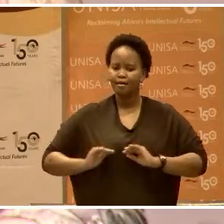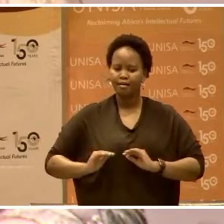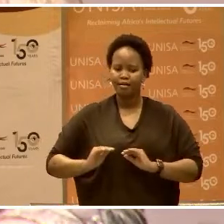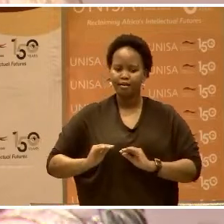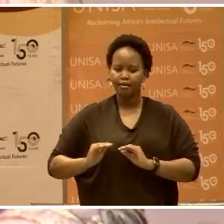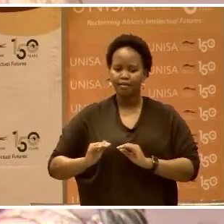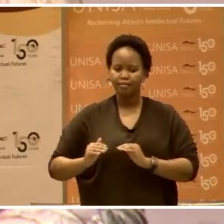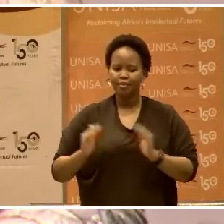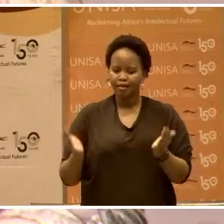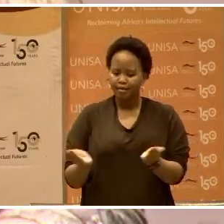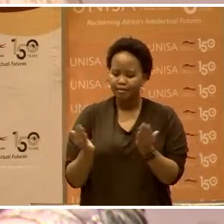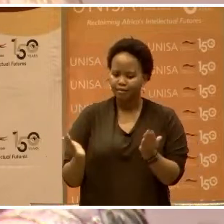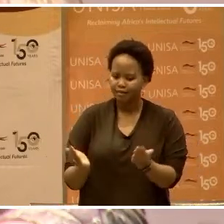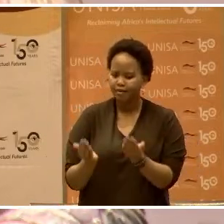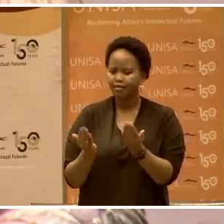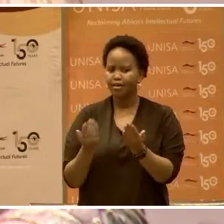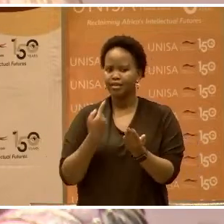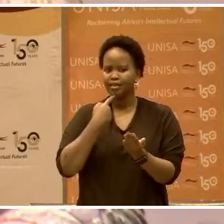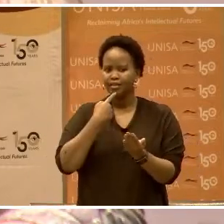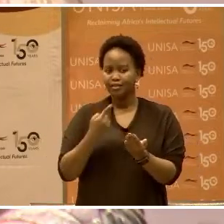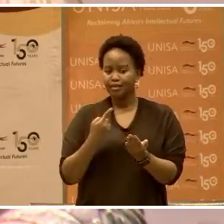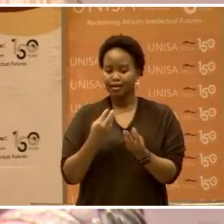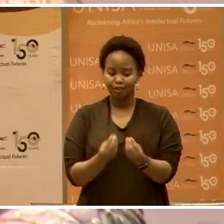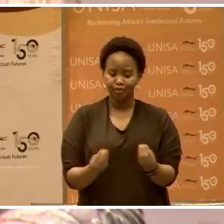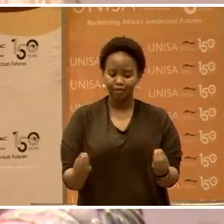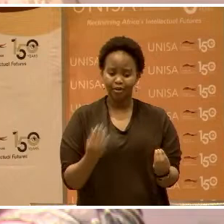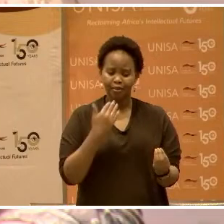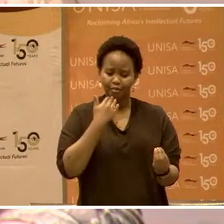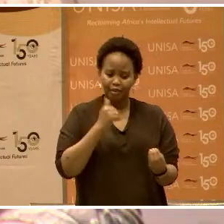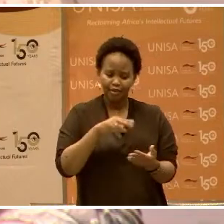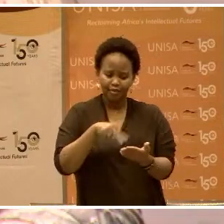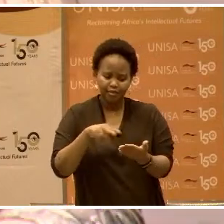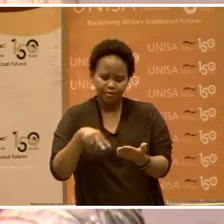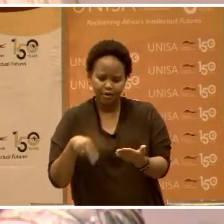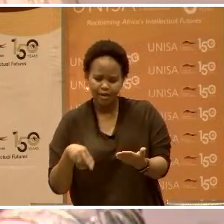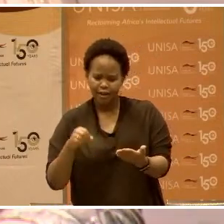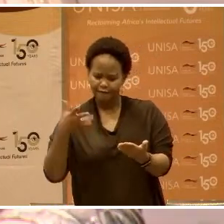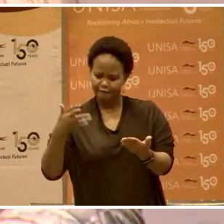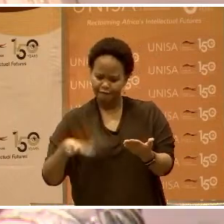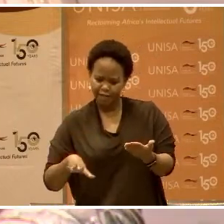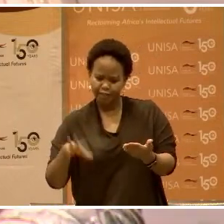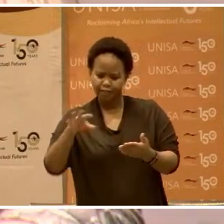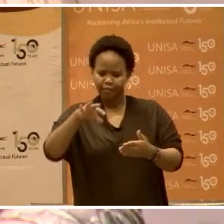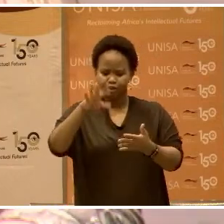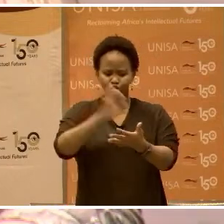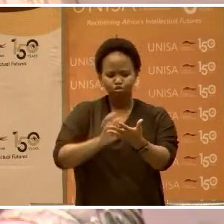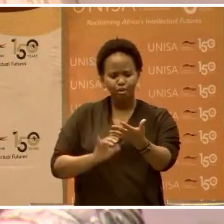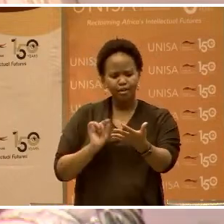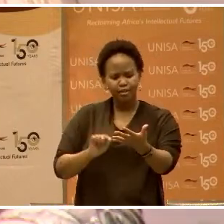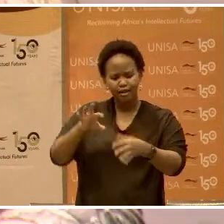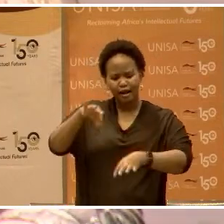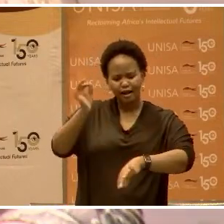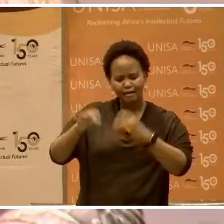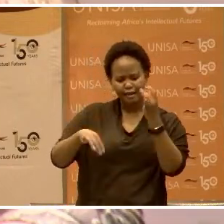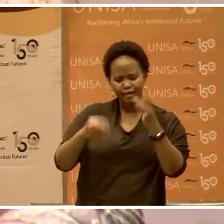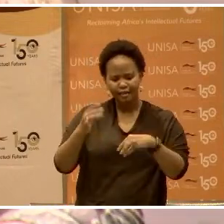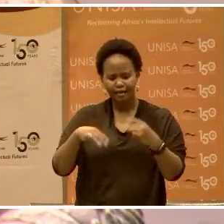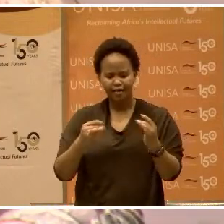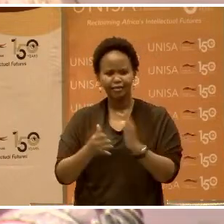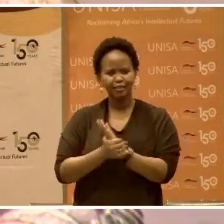can encourage our children and young people to develop critical analytical skills by considering aspects such as